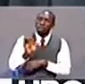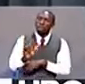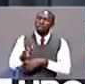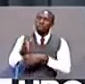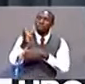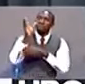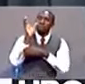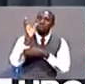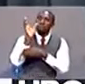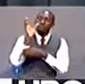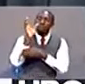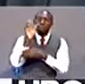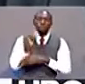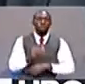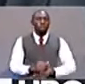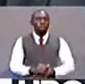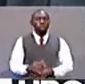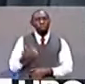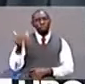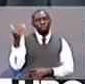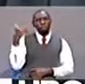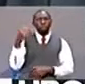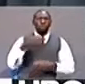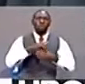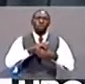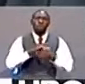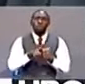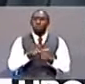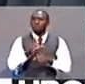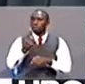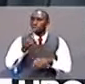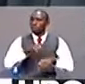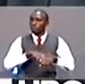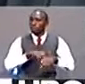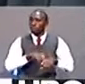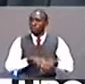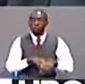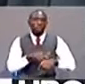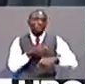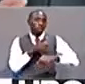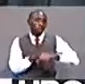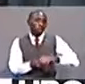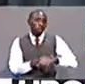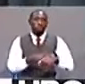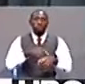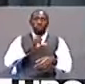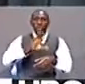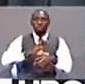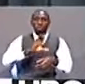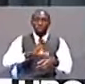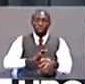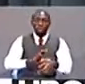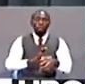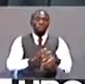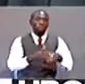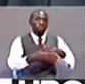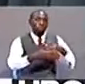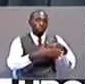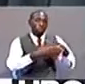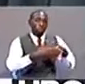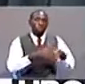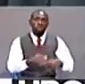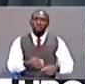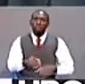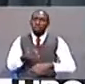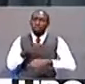of COVID last year, when he recalled the moment when the churches are to close up, the time when